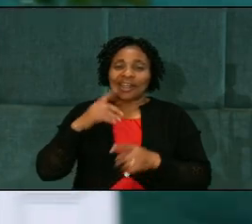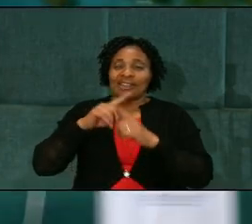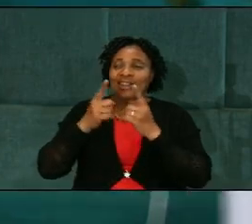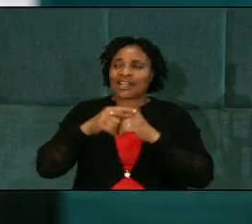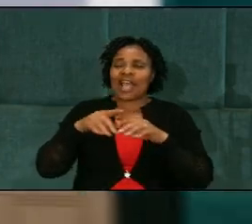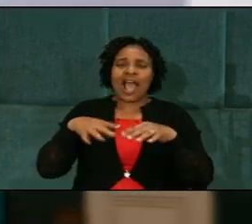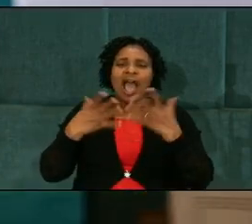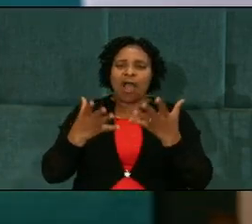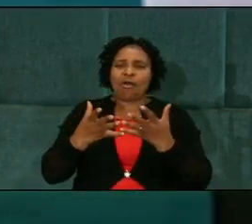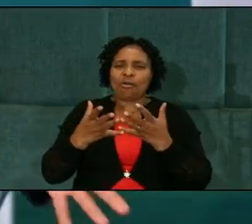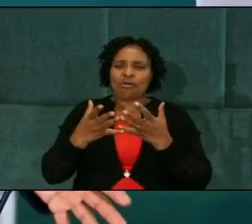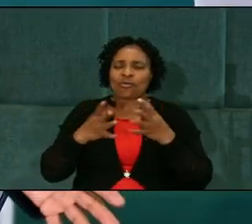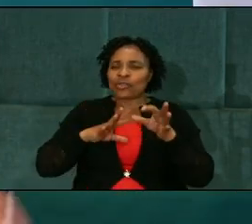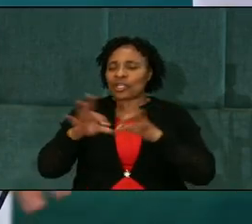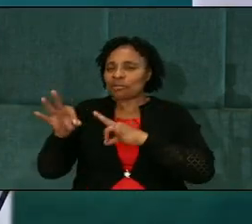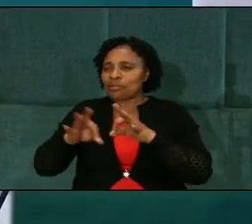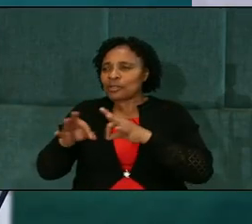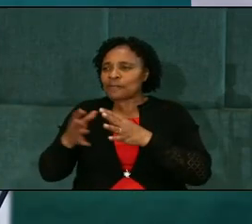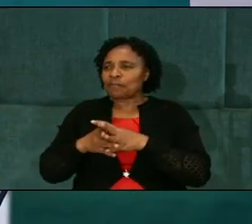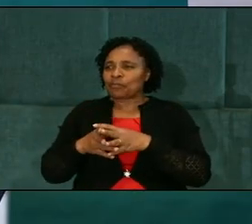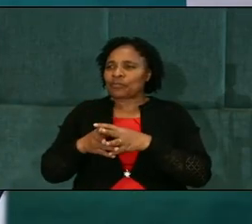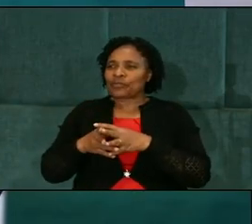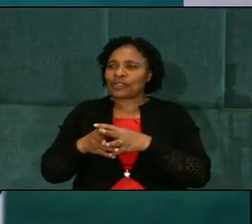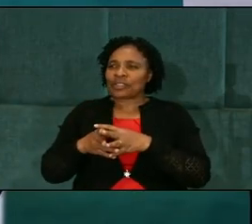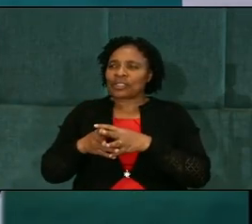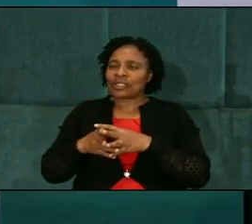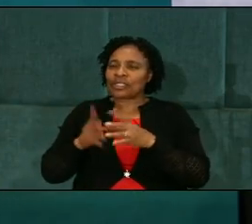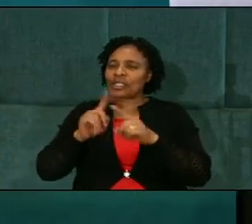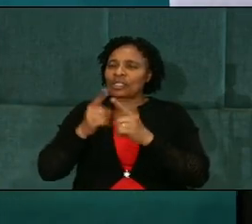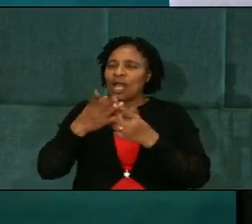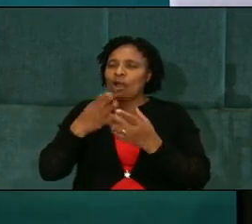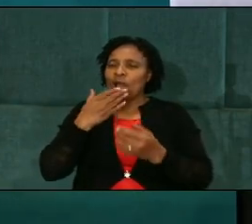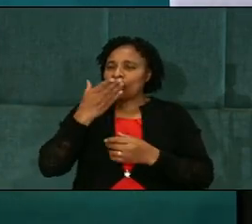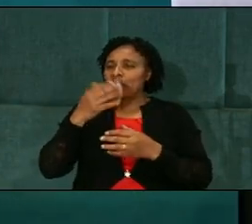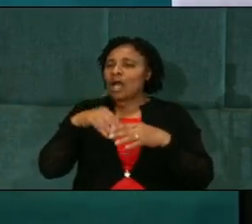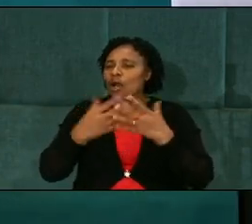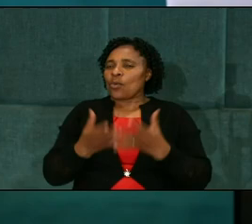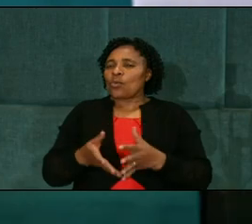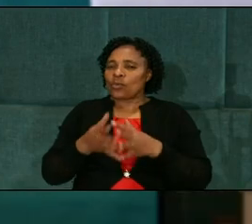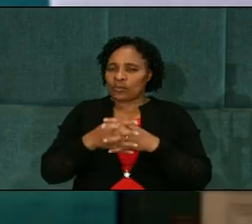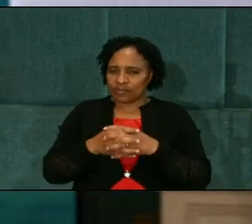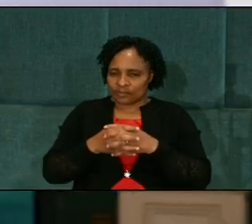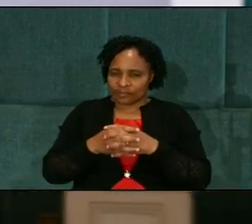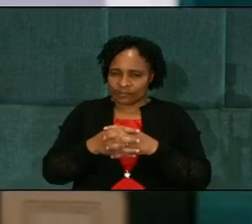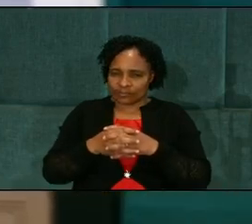How come when the pastors pray over the folks don't get healed right away?